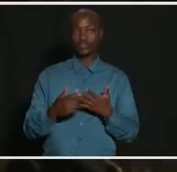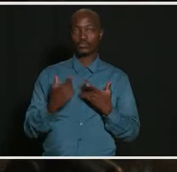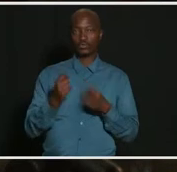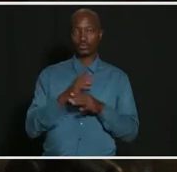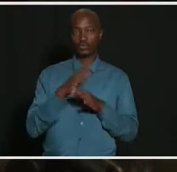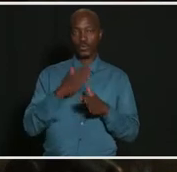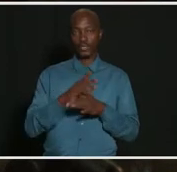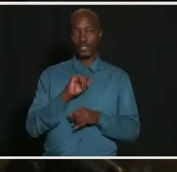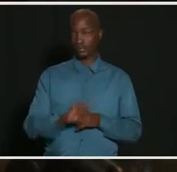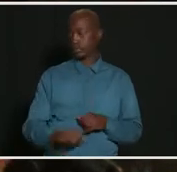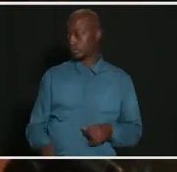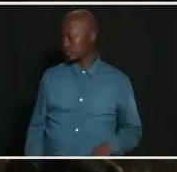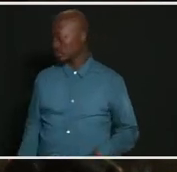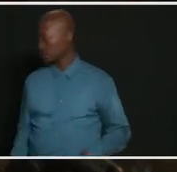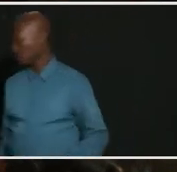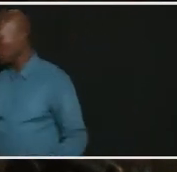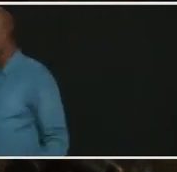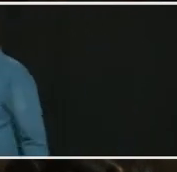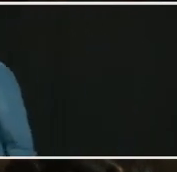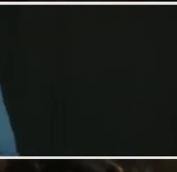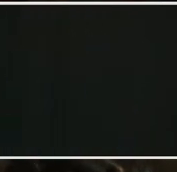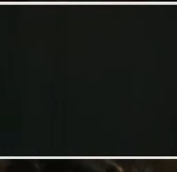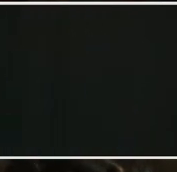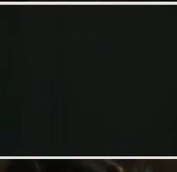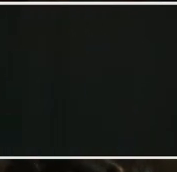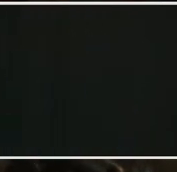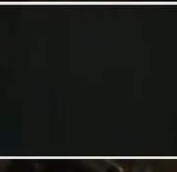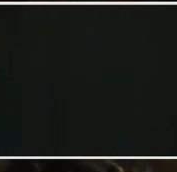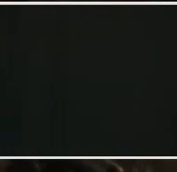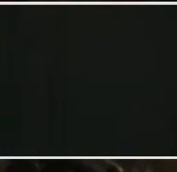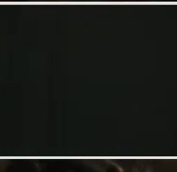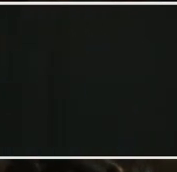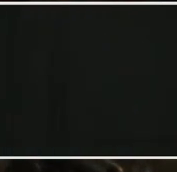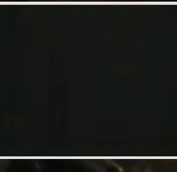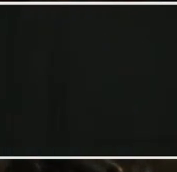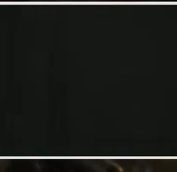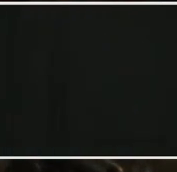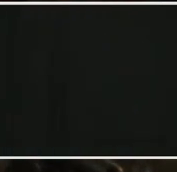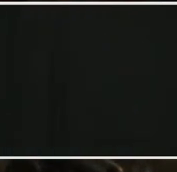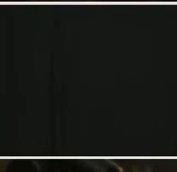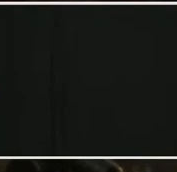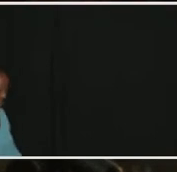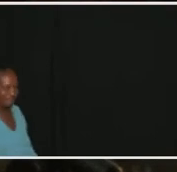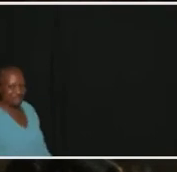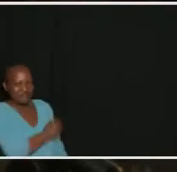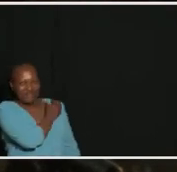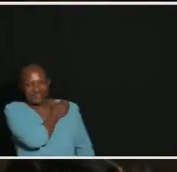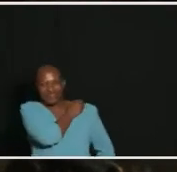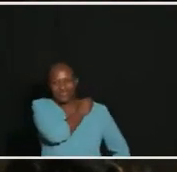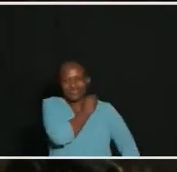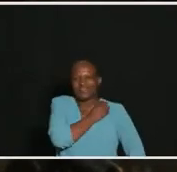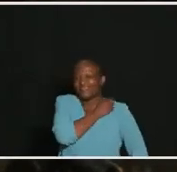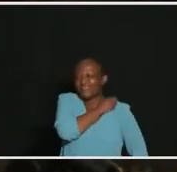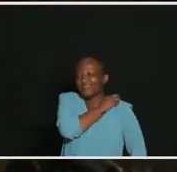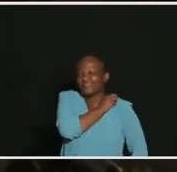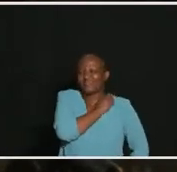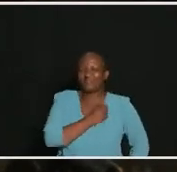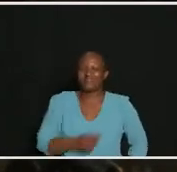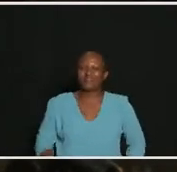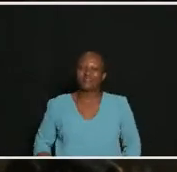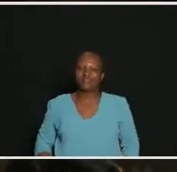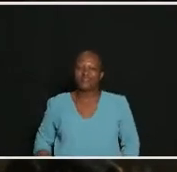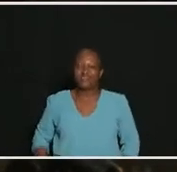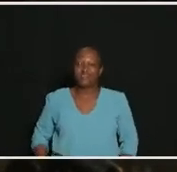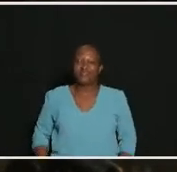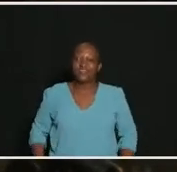however chair if the bill allows the hot to dissolve the SGP based on non-performance it should also